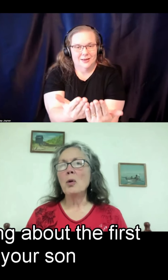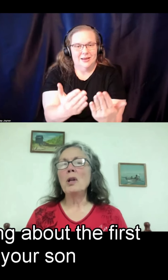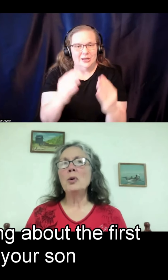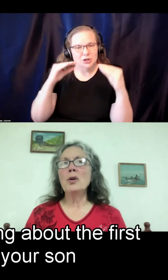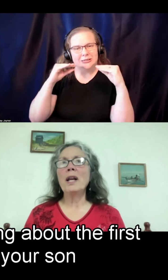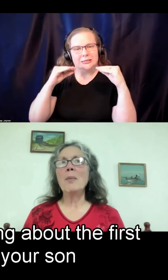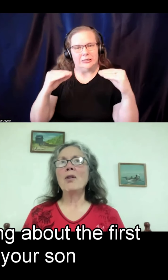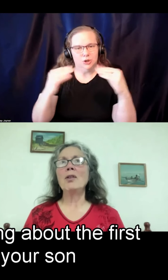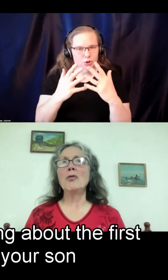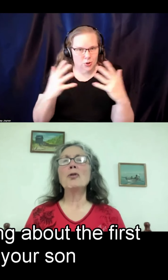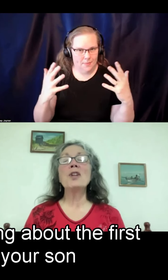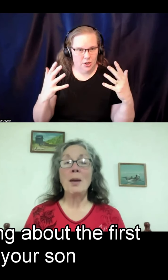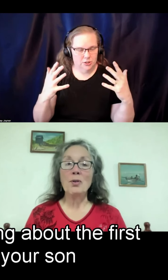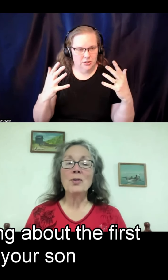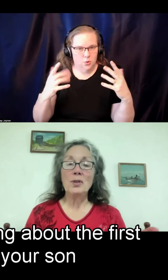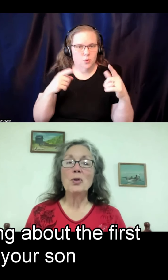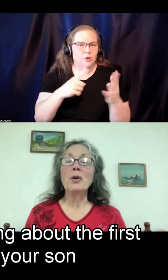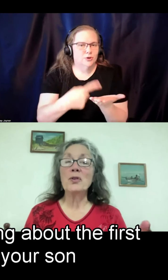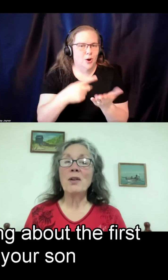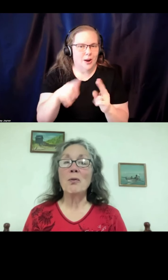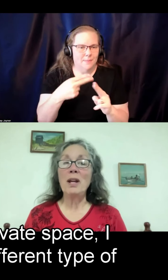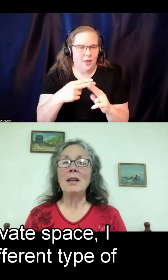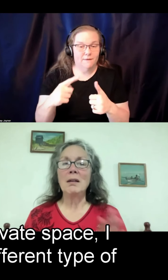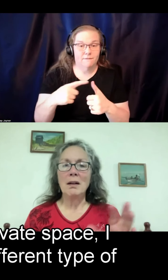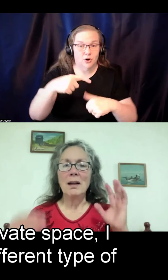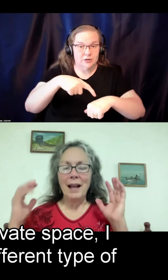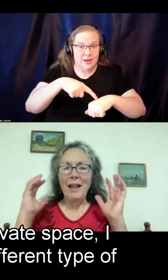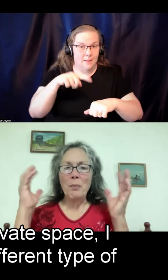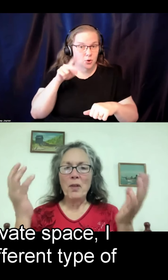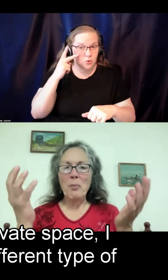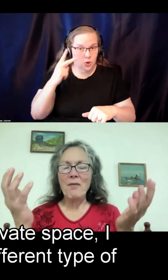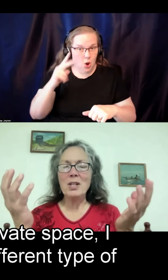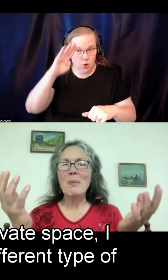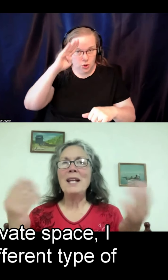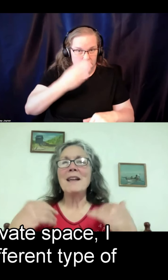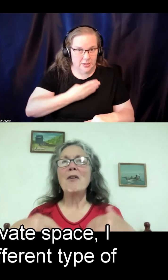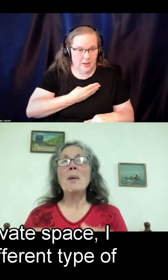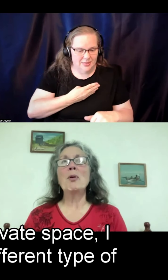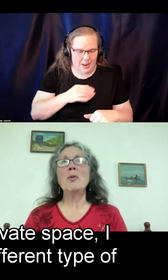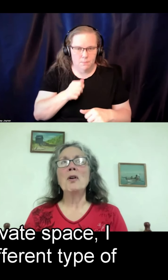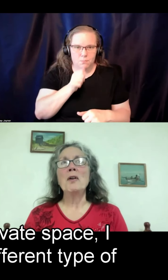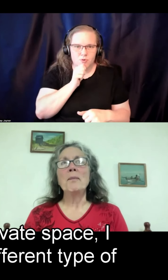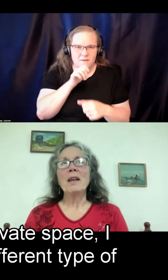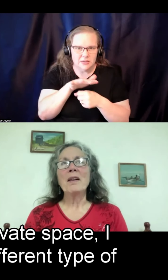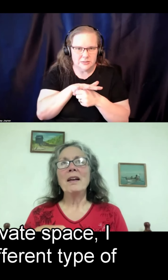much. When you were talking about the first time you saw your son reading Mm. in that private space, I